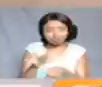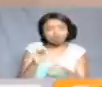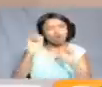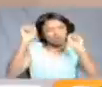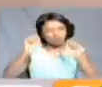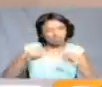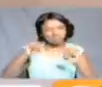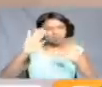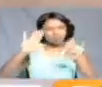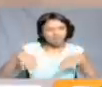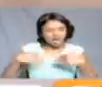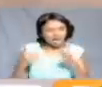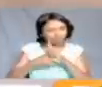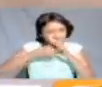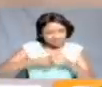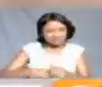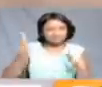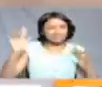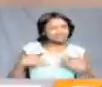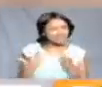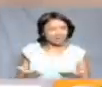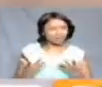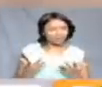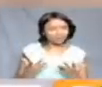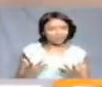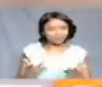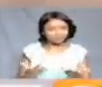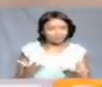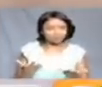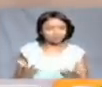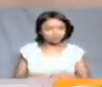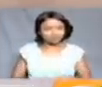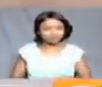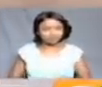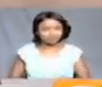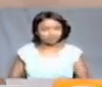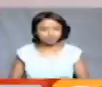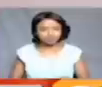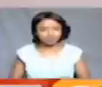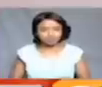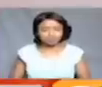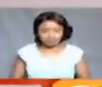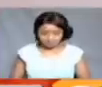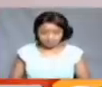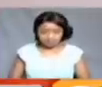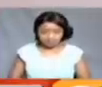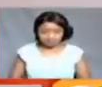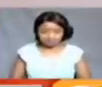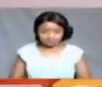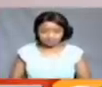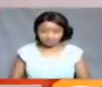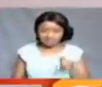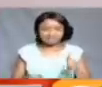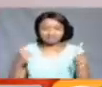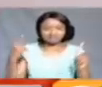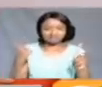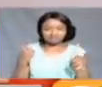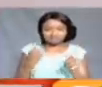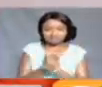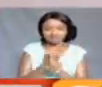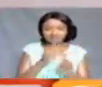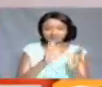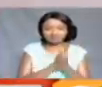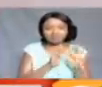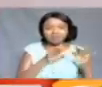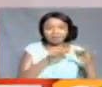to craft a social media profile or portfolio? Now, the thing is, it's called influencer marketing, right? So you must be an